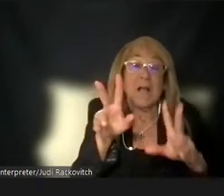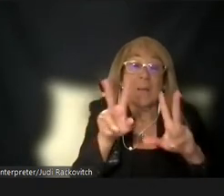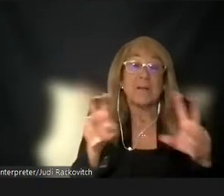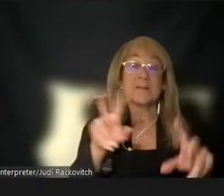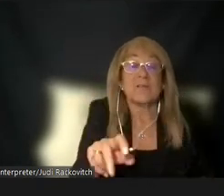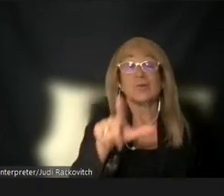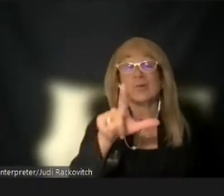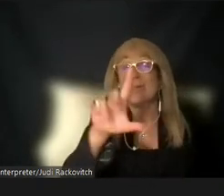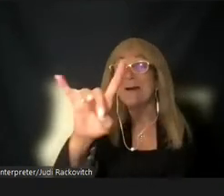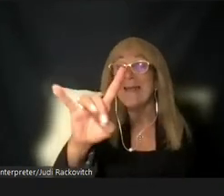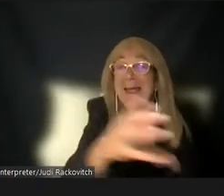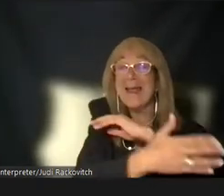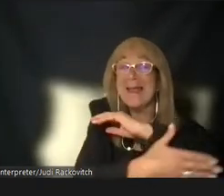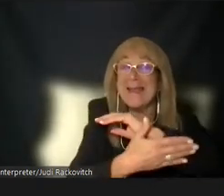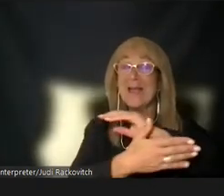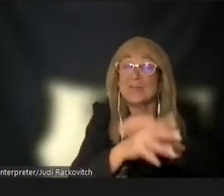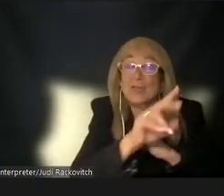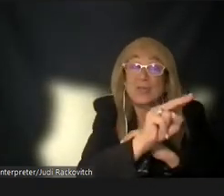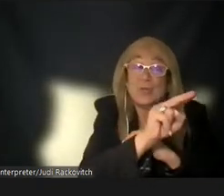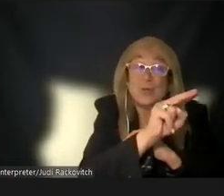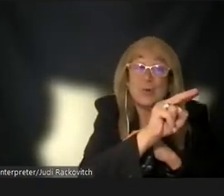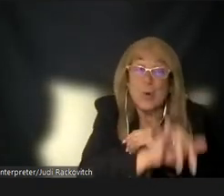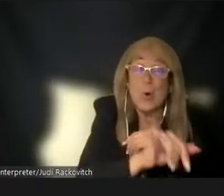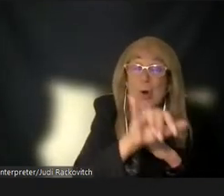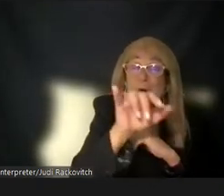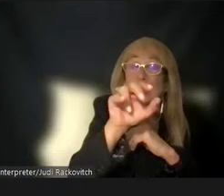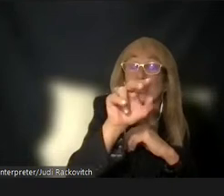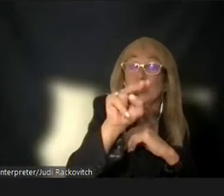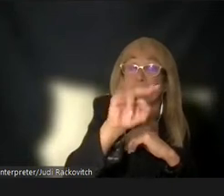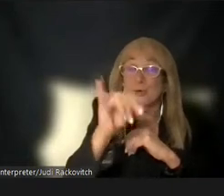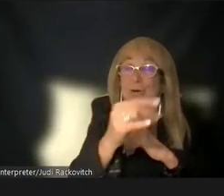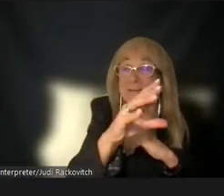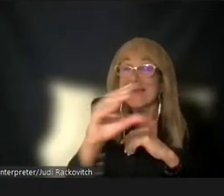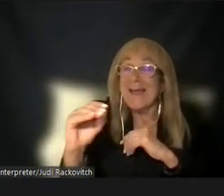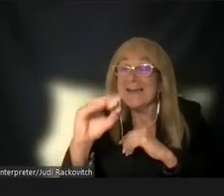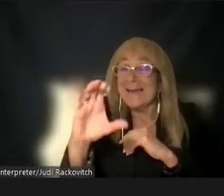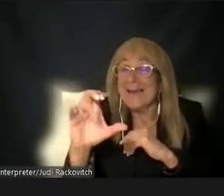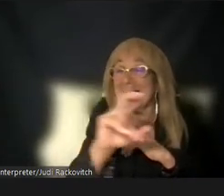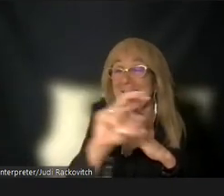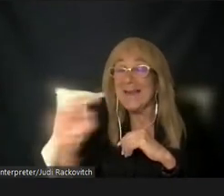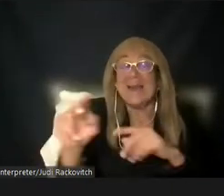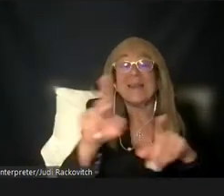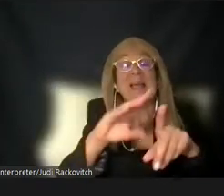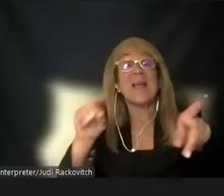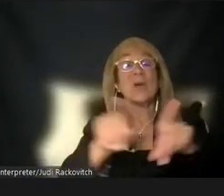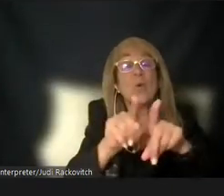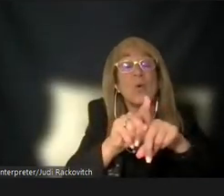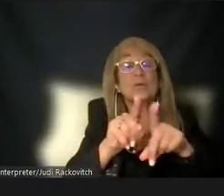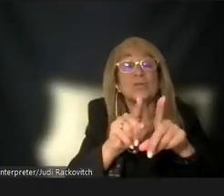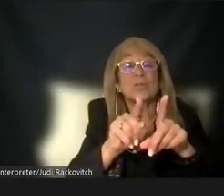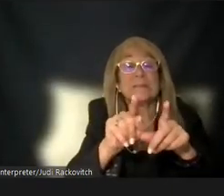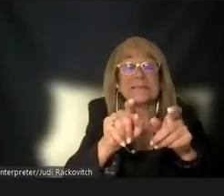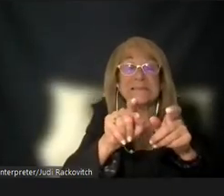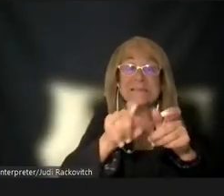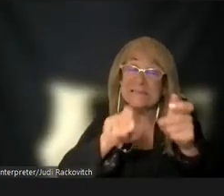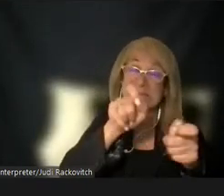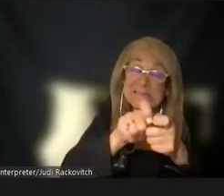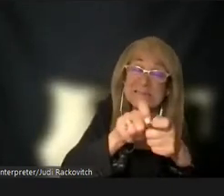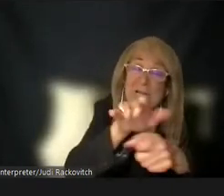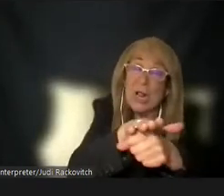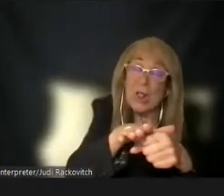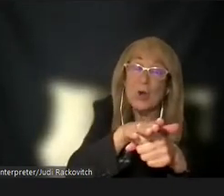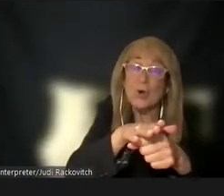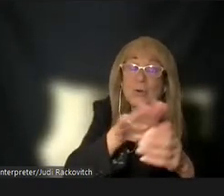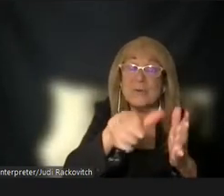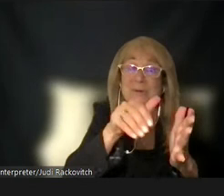throughout New York, New Jersey, and Connecticut. There will also be more refined local study areas, including the central business district,